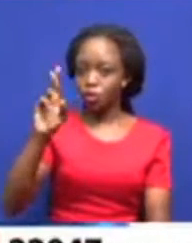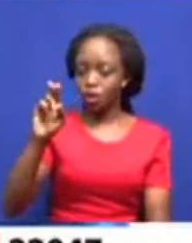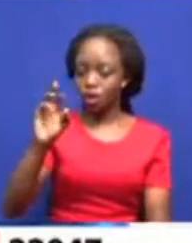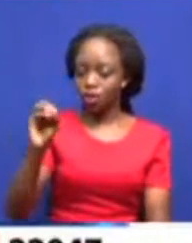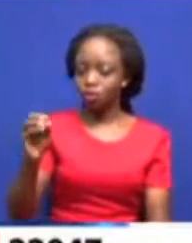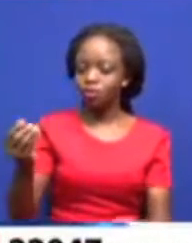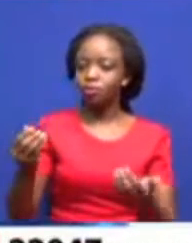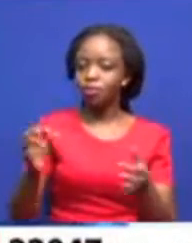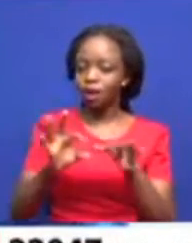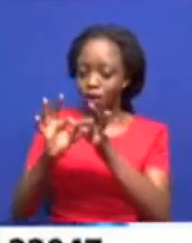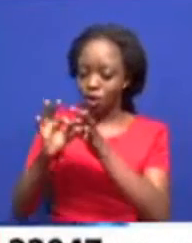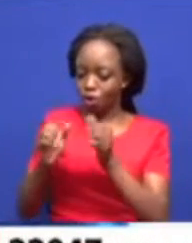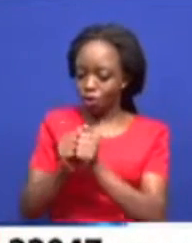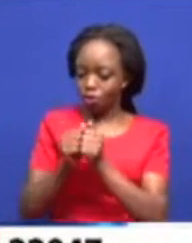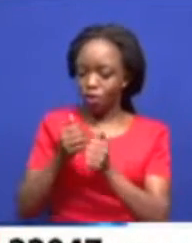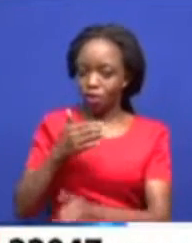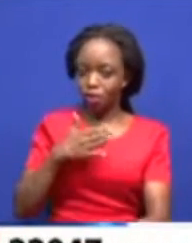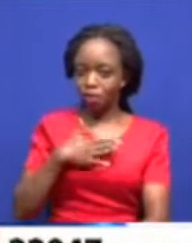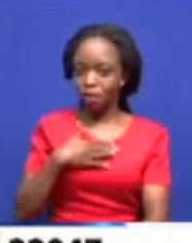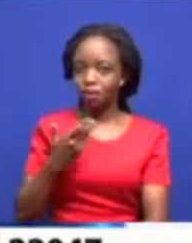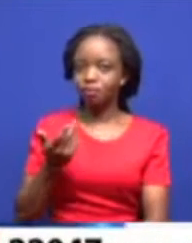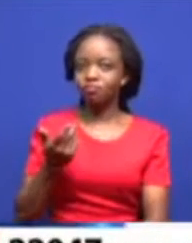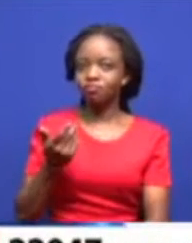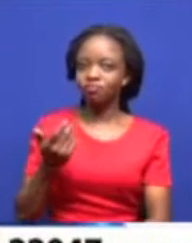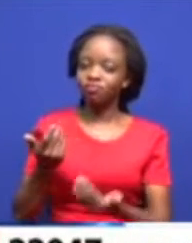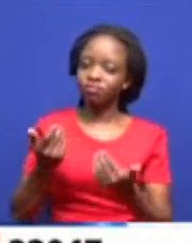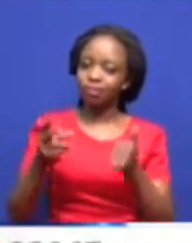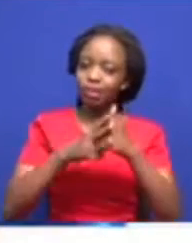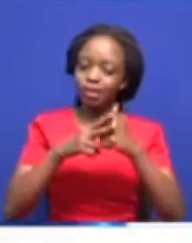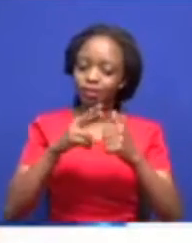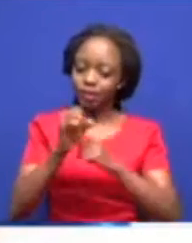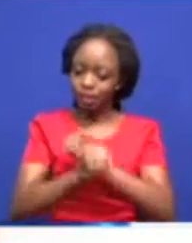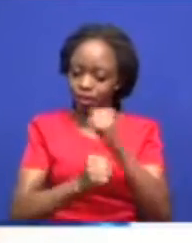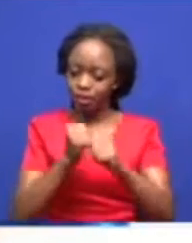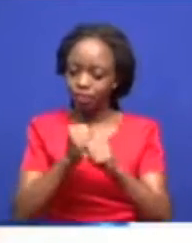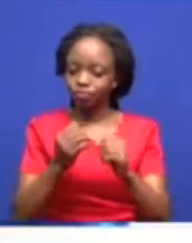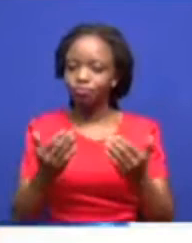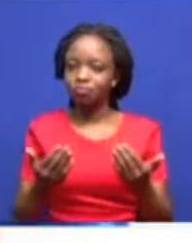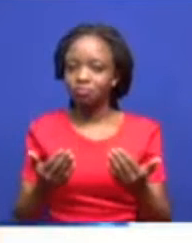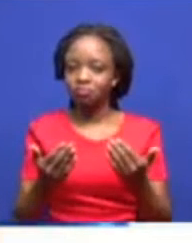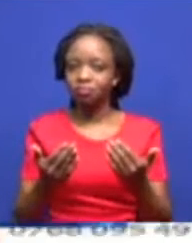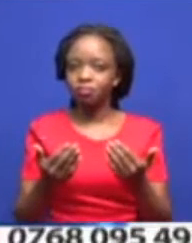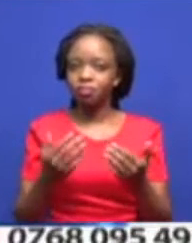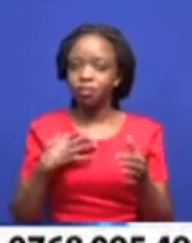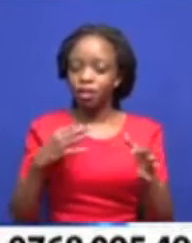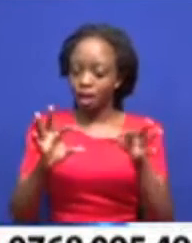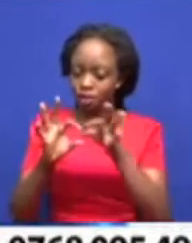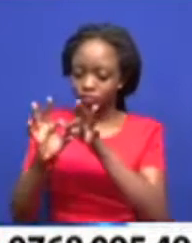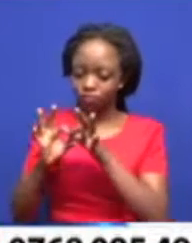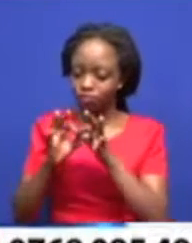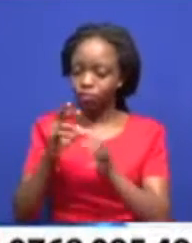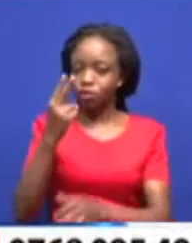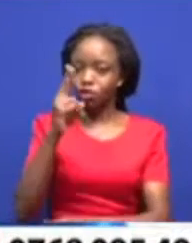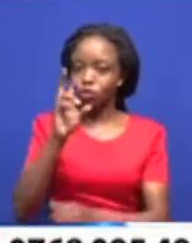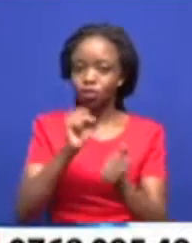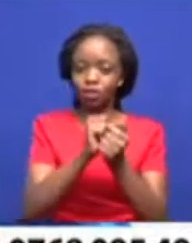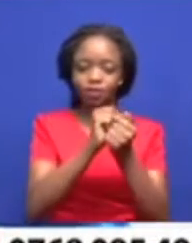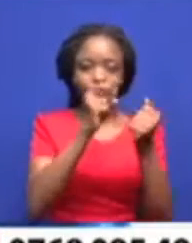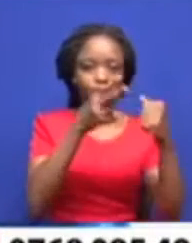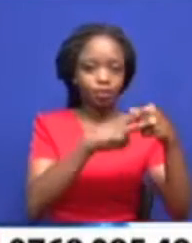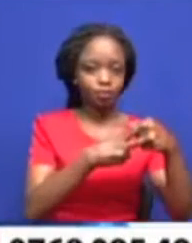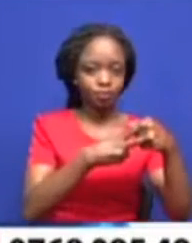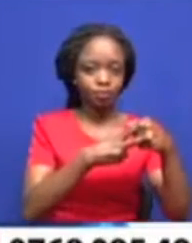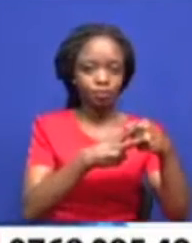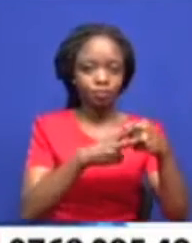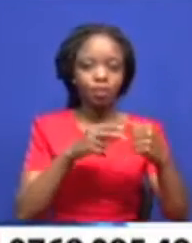after we've been separated for almost 7 years, and they joined me in 2017, and